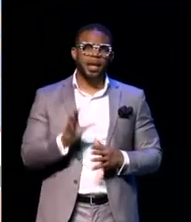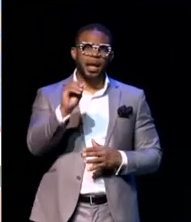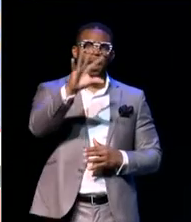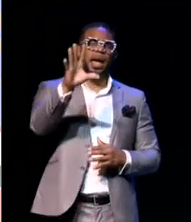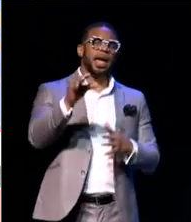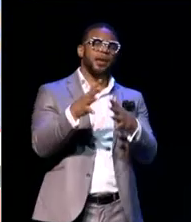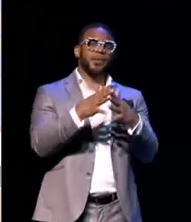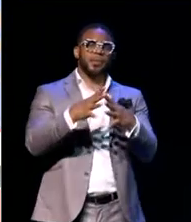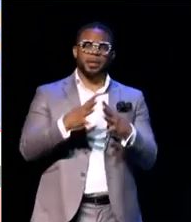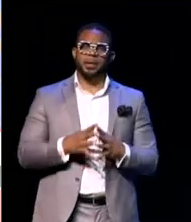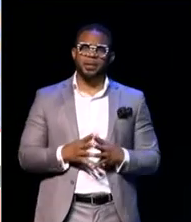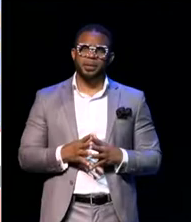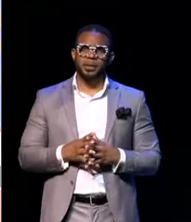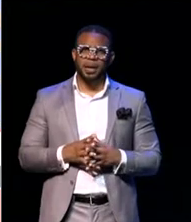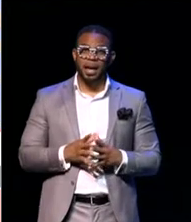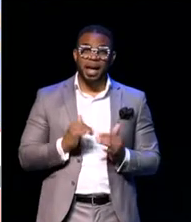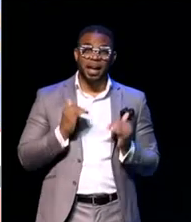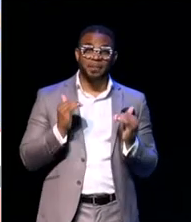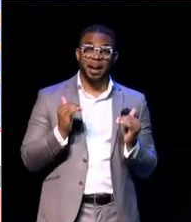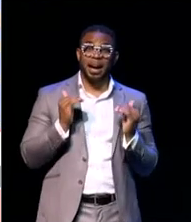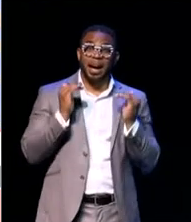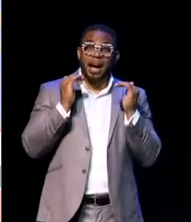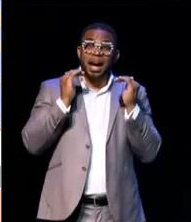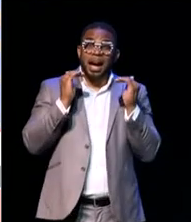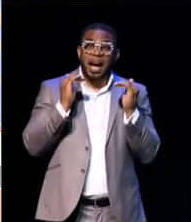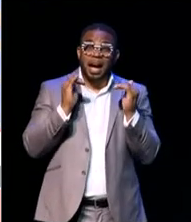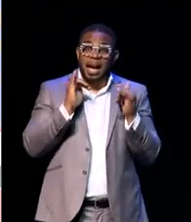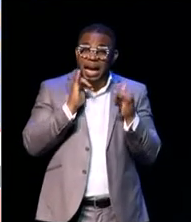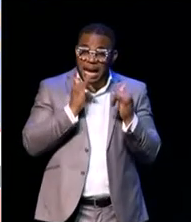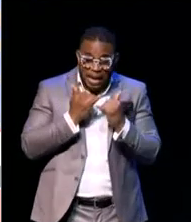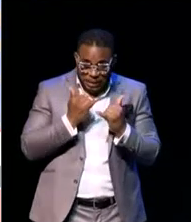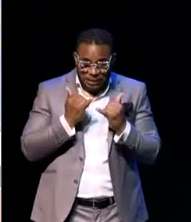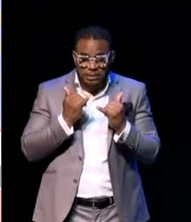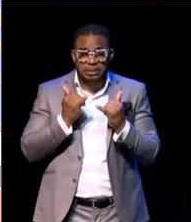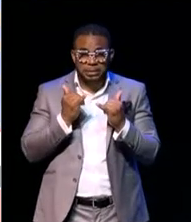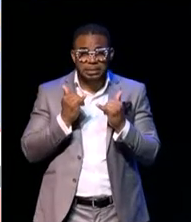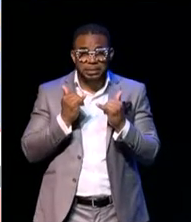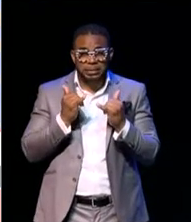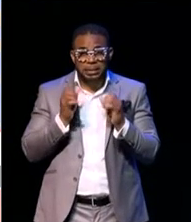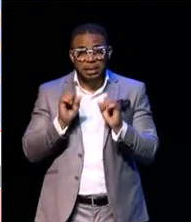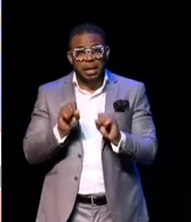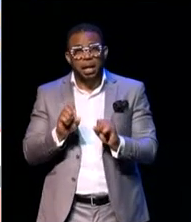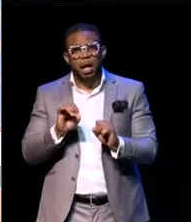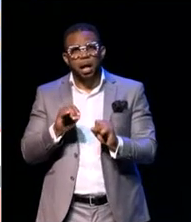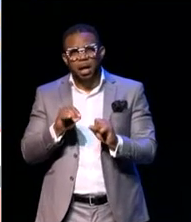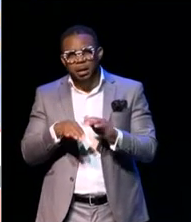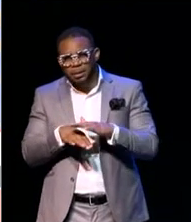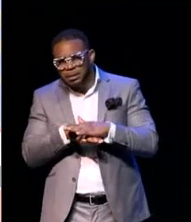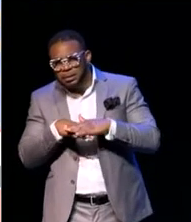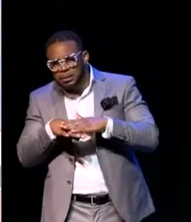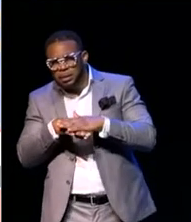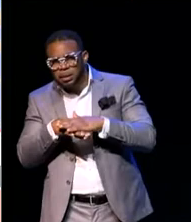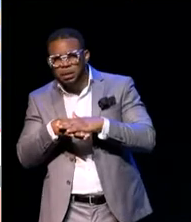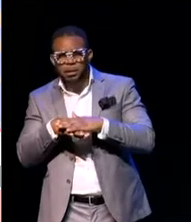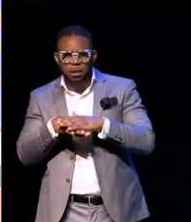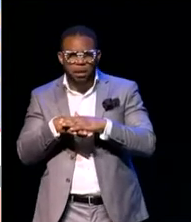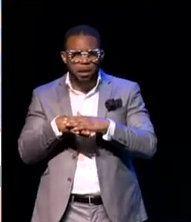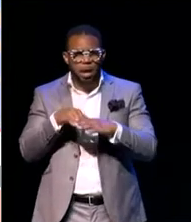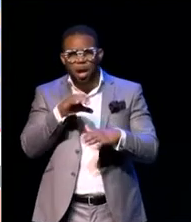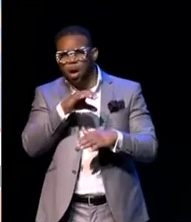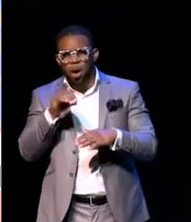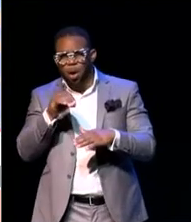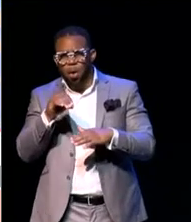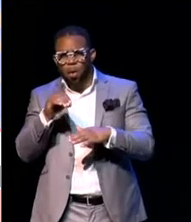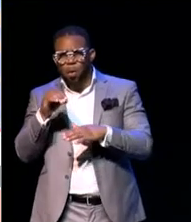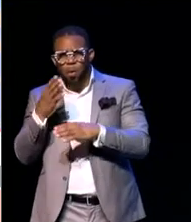African Americans have a higher incidence and prevalence of the underlying comorbidity